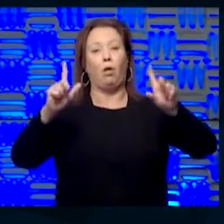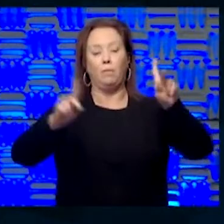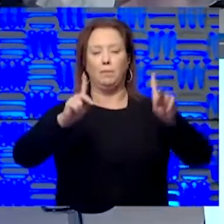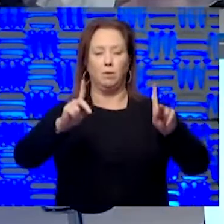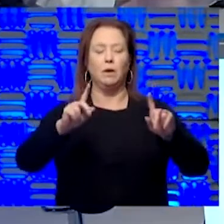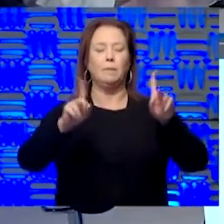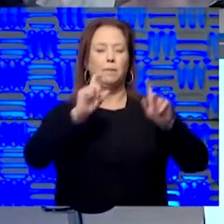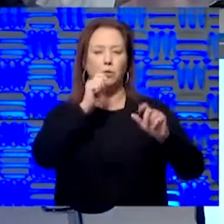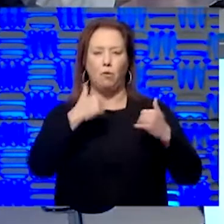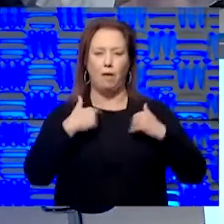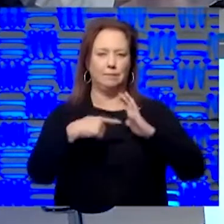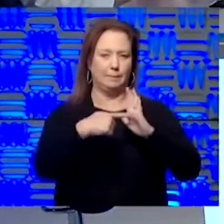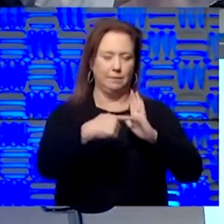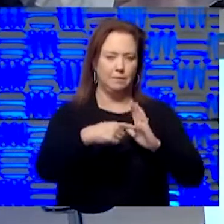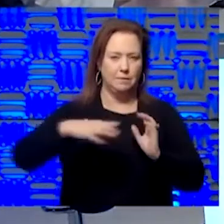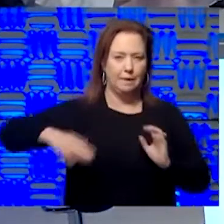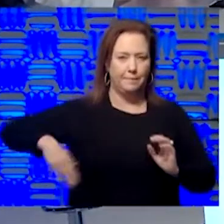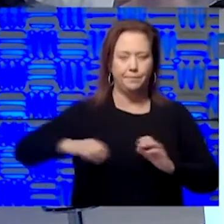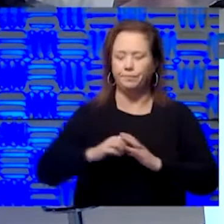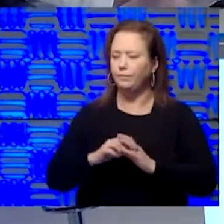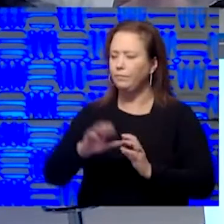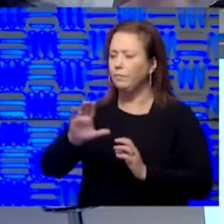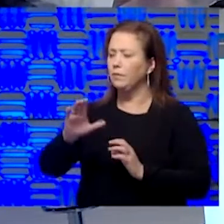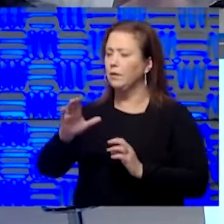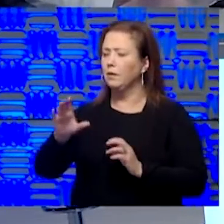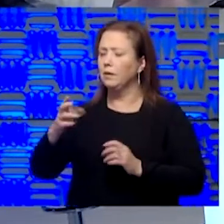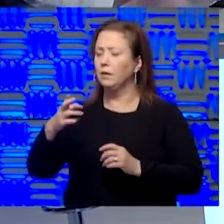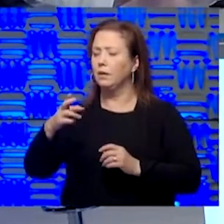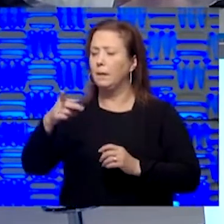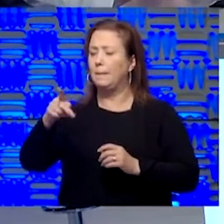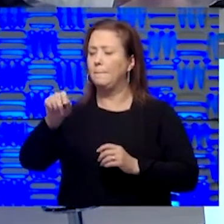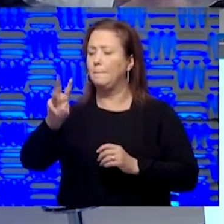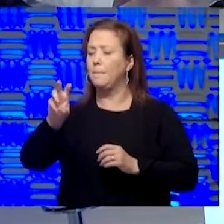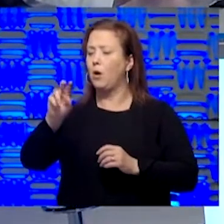Yeah, pretty much I think the story. Christian, how about in Pawnee Valley?